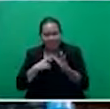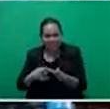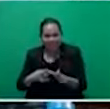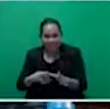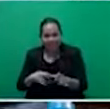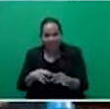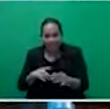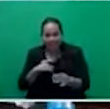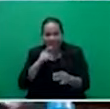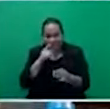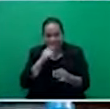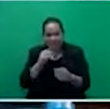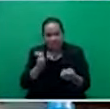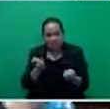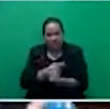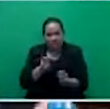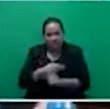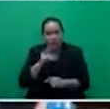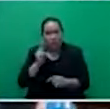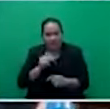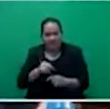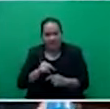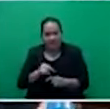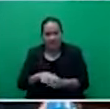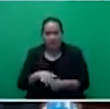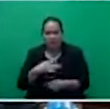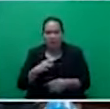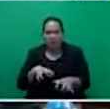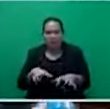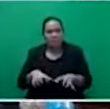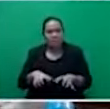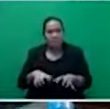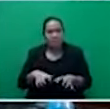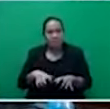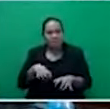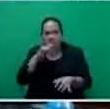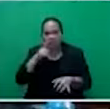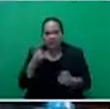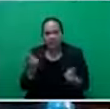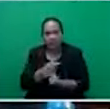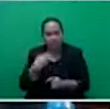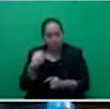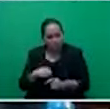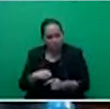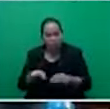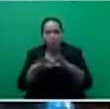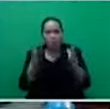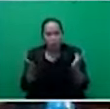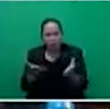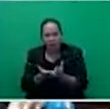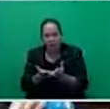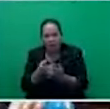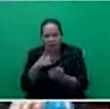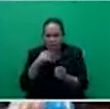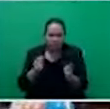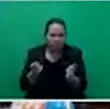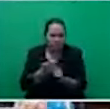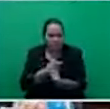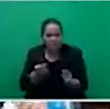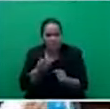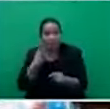changing circumstances. We are not rigid. The world is volatile. Nobody expected a pandemic. The moment